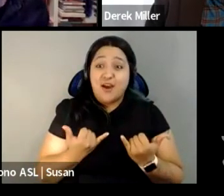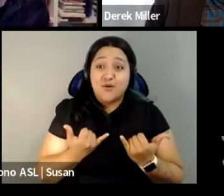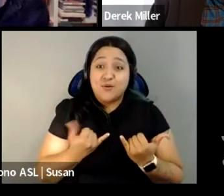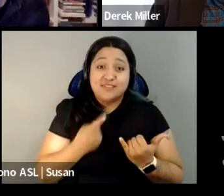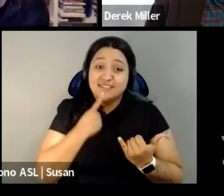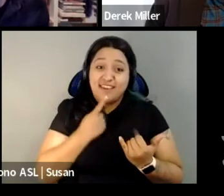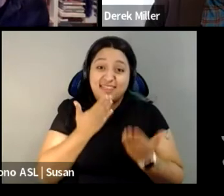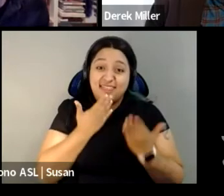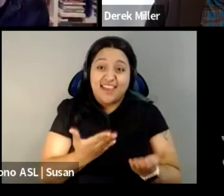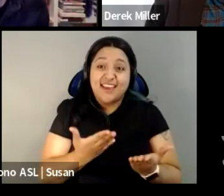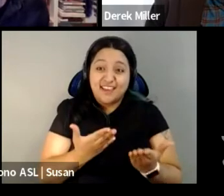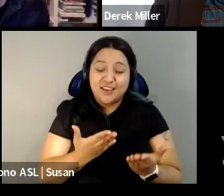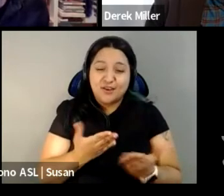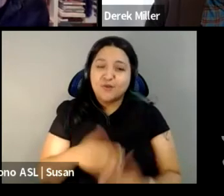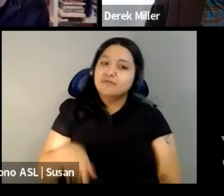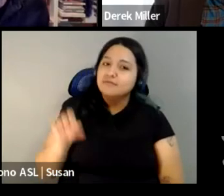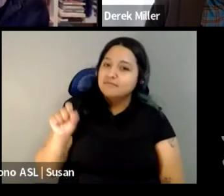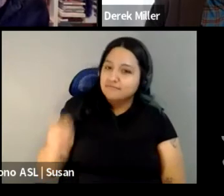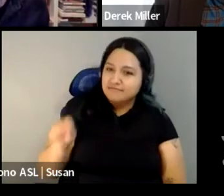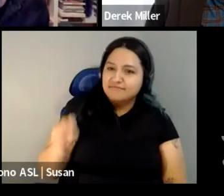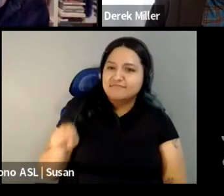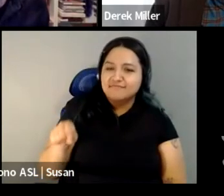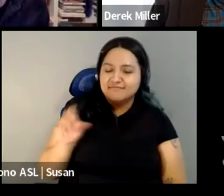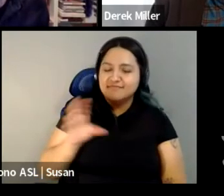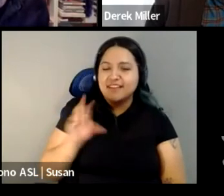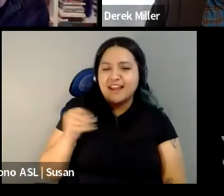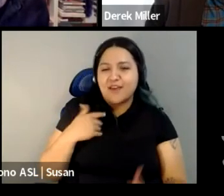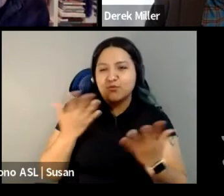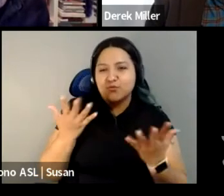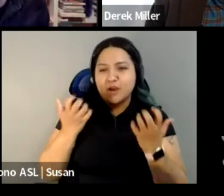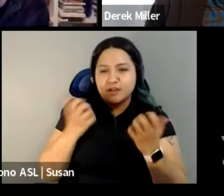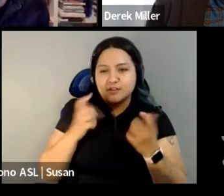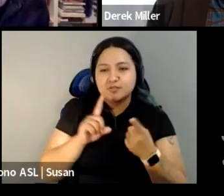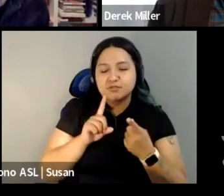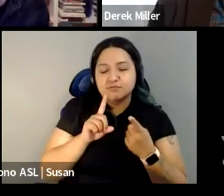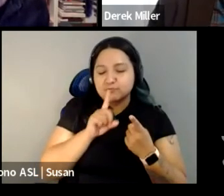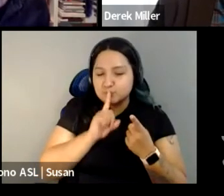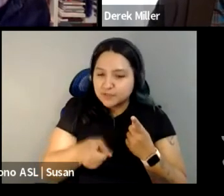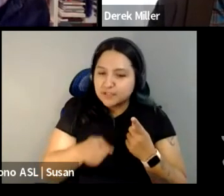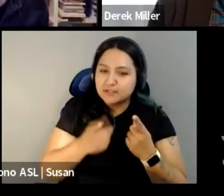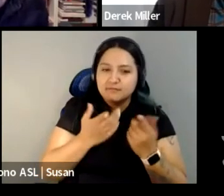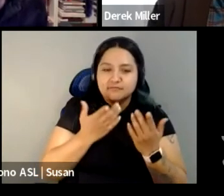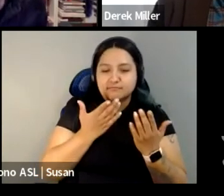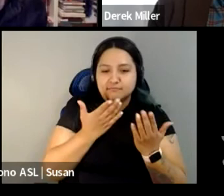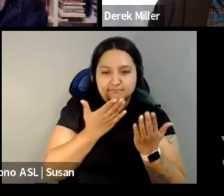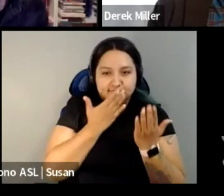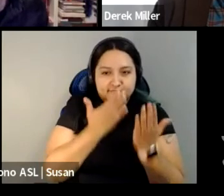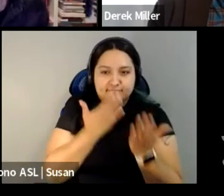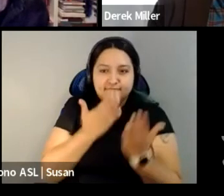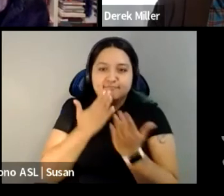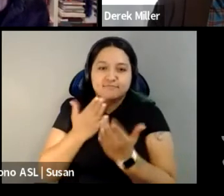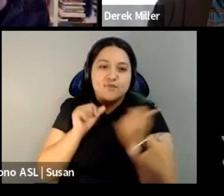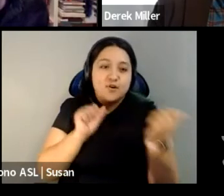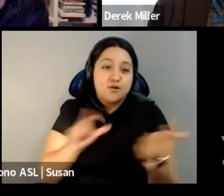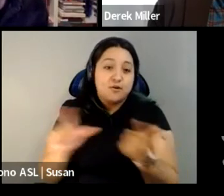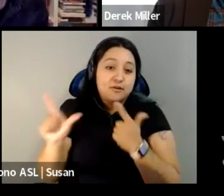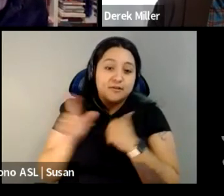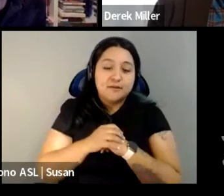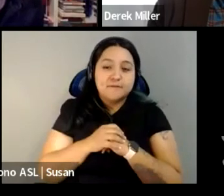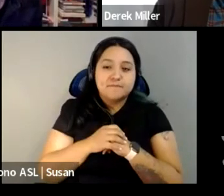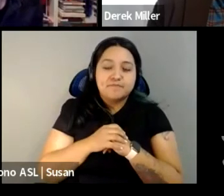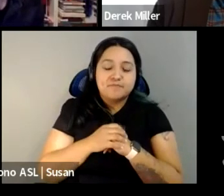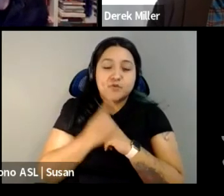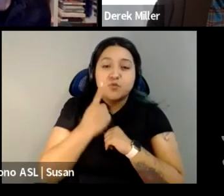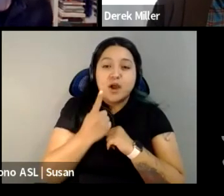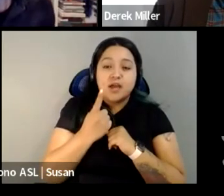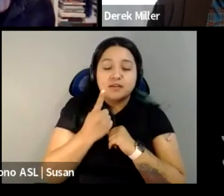you. I would just like to express my deepest gratitude to you all. And one of the things that is so